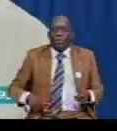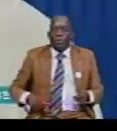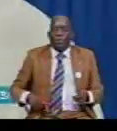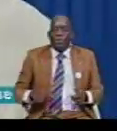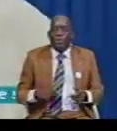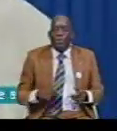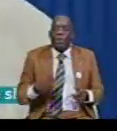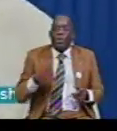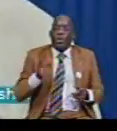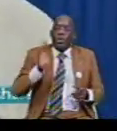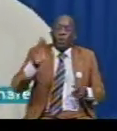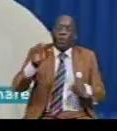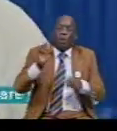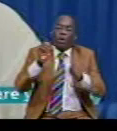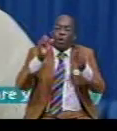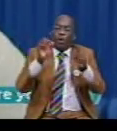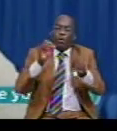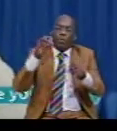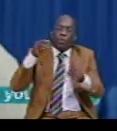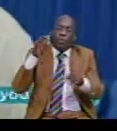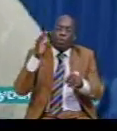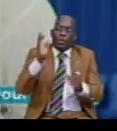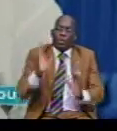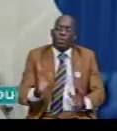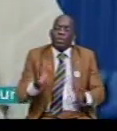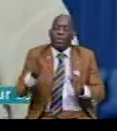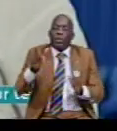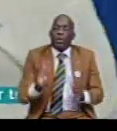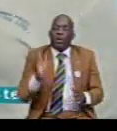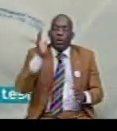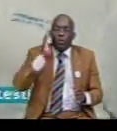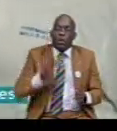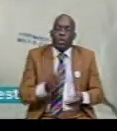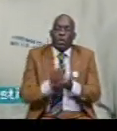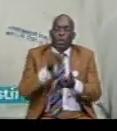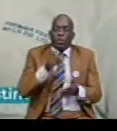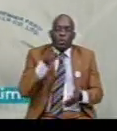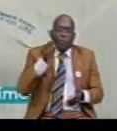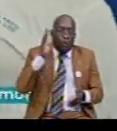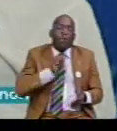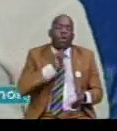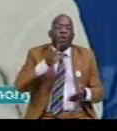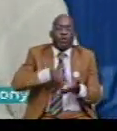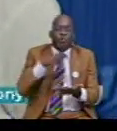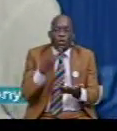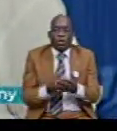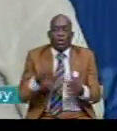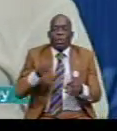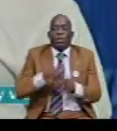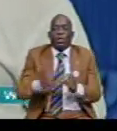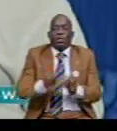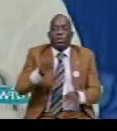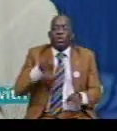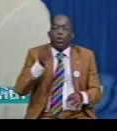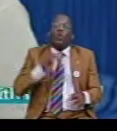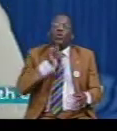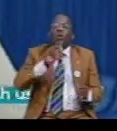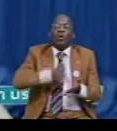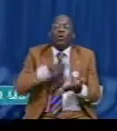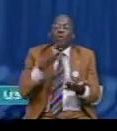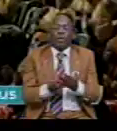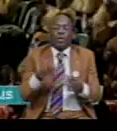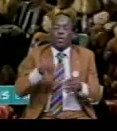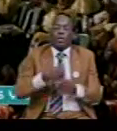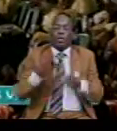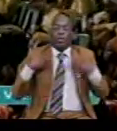Iṣẹ́ ìránṣẹ́ yín lórúkọ Jésù kò ní dìbàjẹ́ o. Ẹ ní ṣubú ẹ̀mí lórúkọ Jésù, ẹ ní ṣubú ara o. Ọlọ́run ó ṣe yín lárúgbó wòlíì. Ẹ ṣe mo dúpẹ́